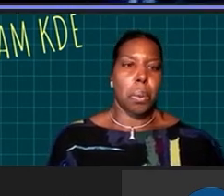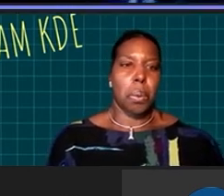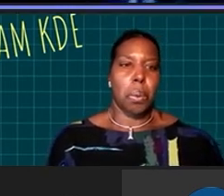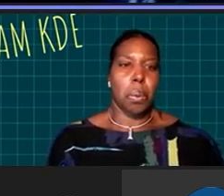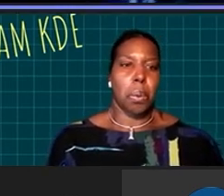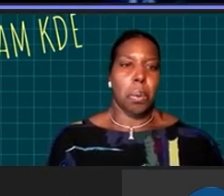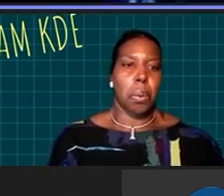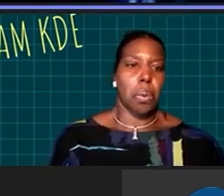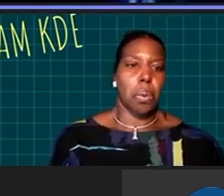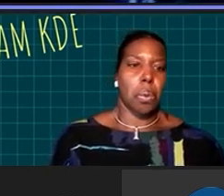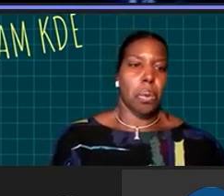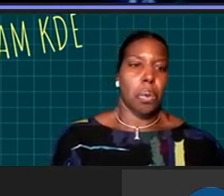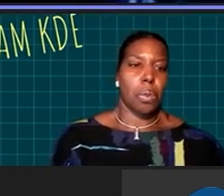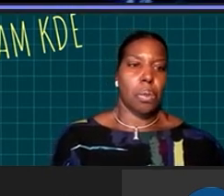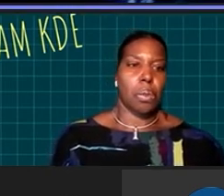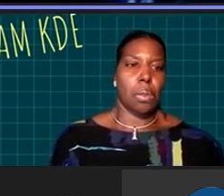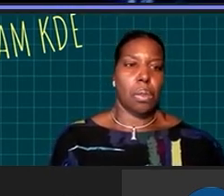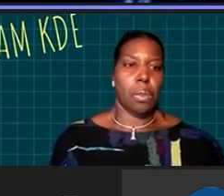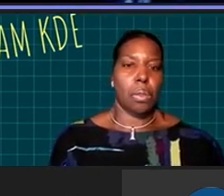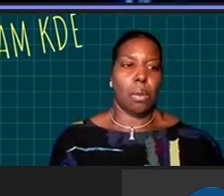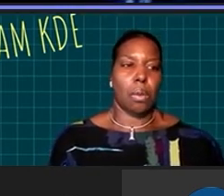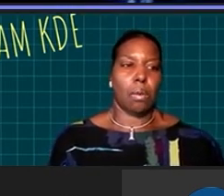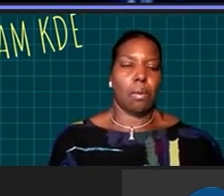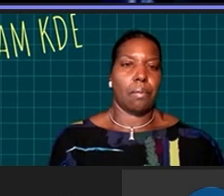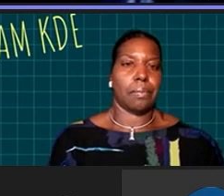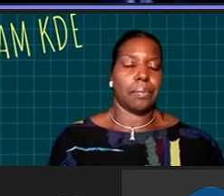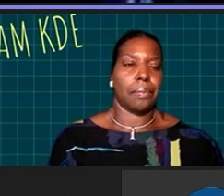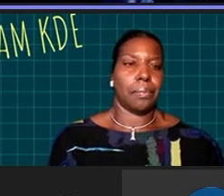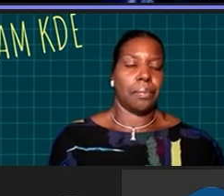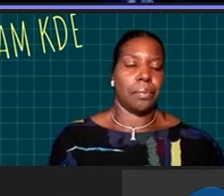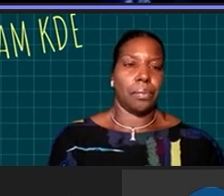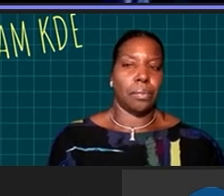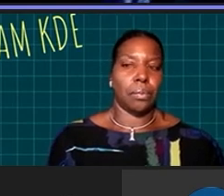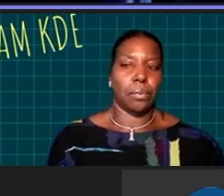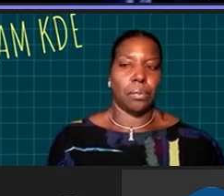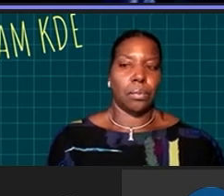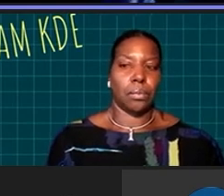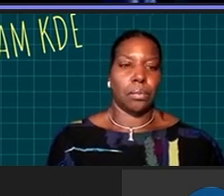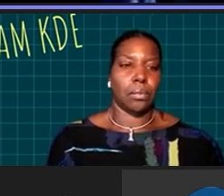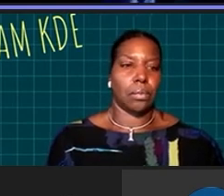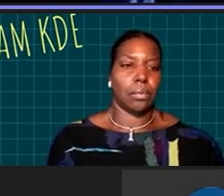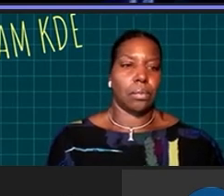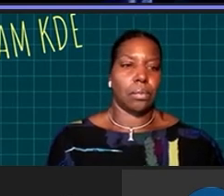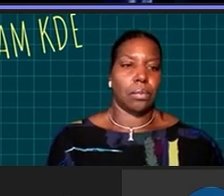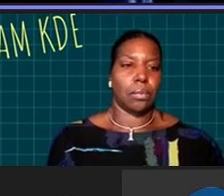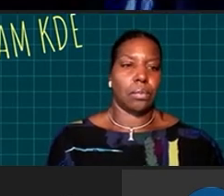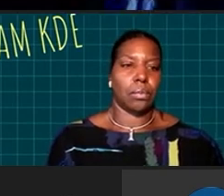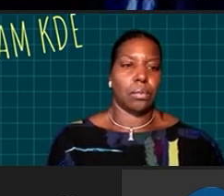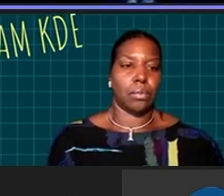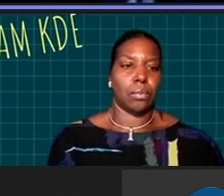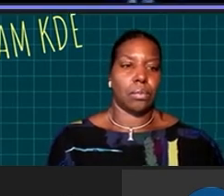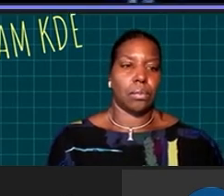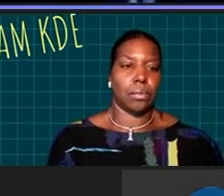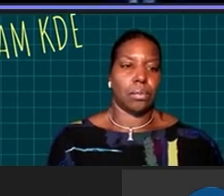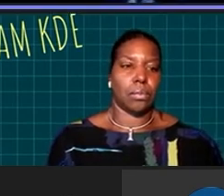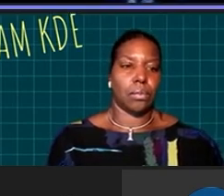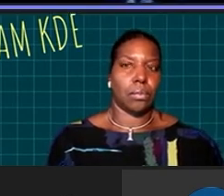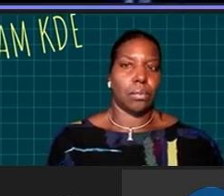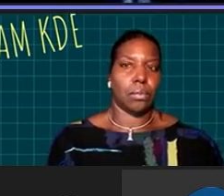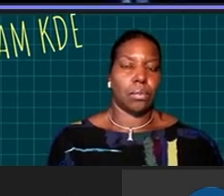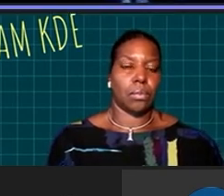So to be eligible for E-rate discounts for special construction charges, no matter which option you're choosing, it must